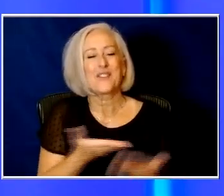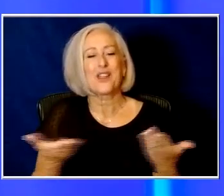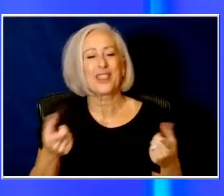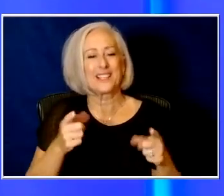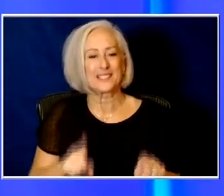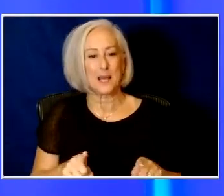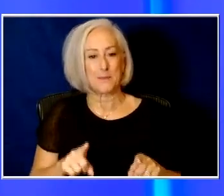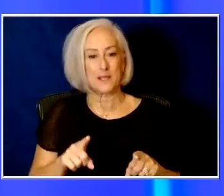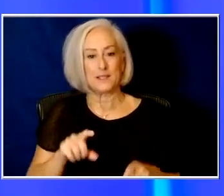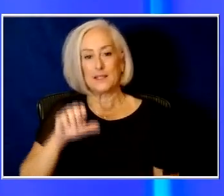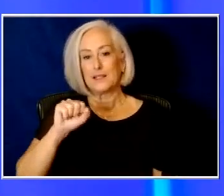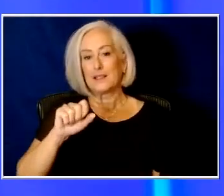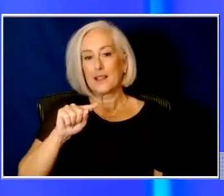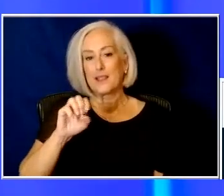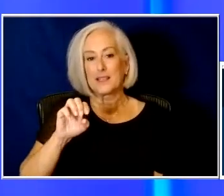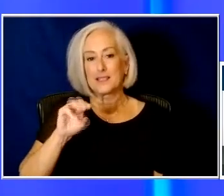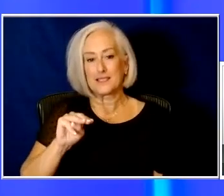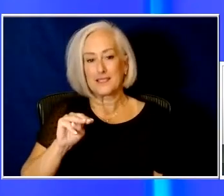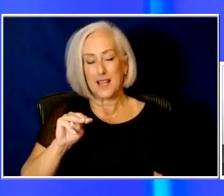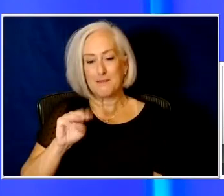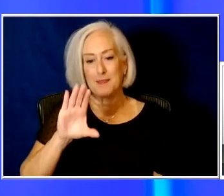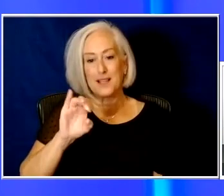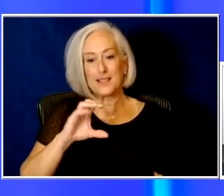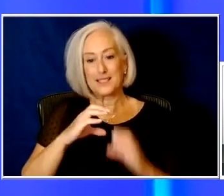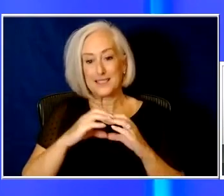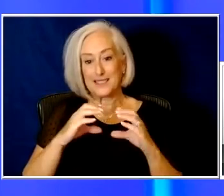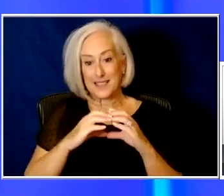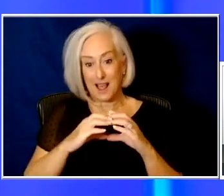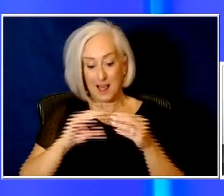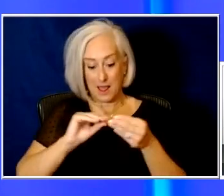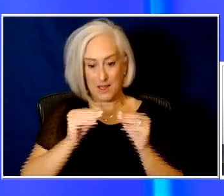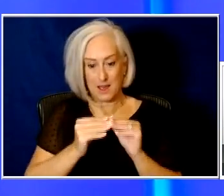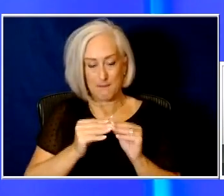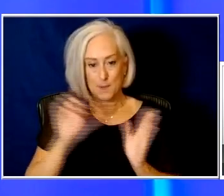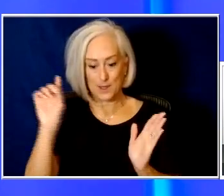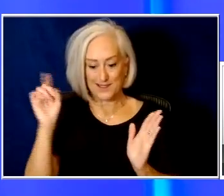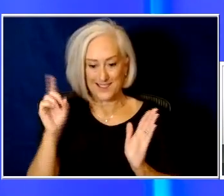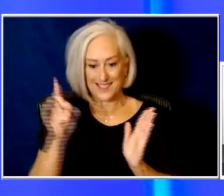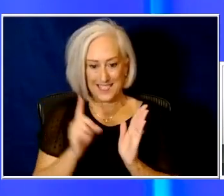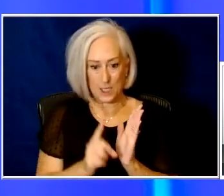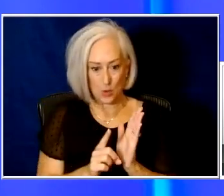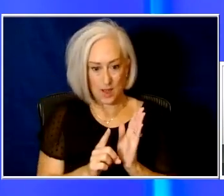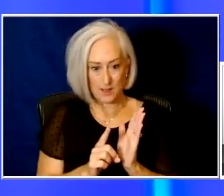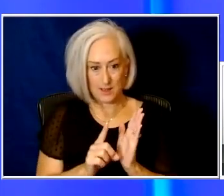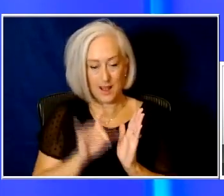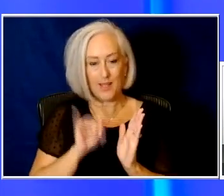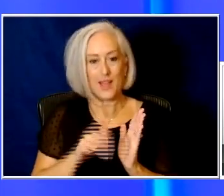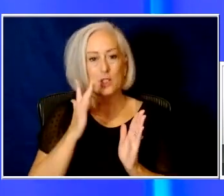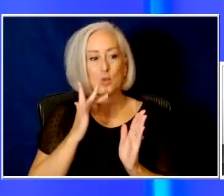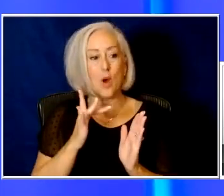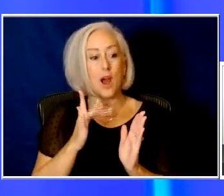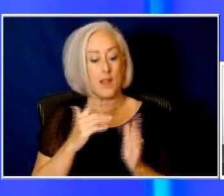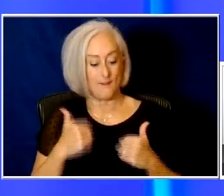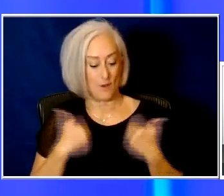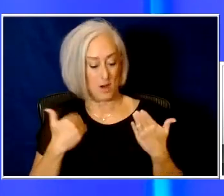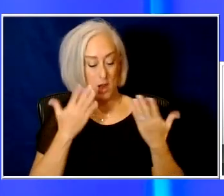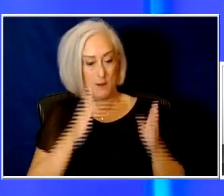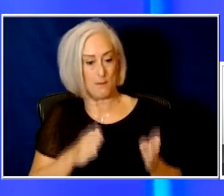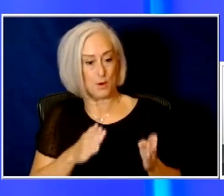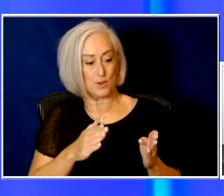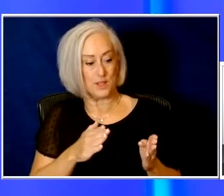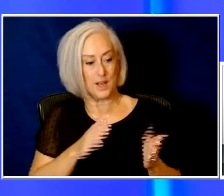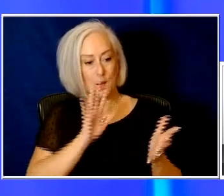cell number decreases as we get older. Oh, thanks So for we that. get lots of stem cells from younger donors as compared to the older donors.